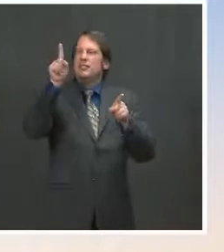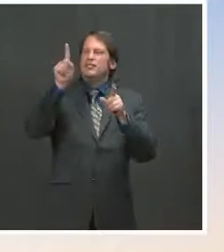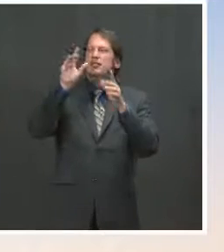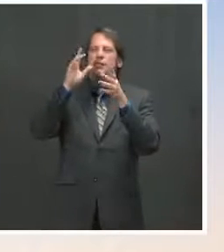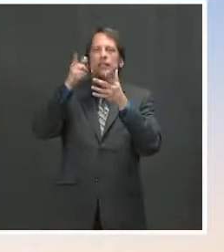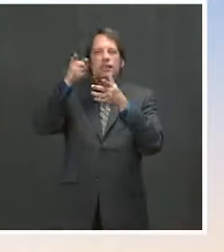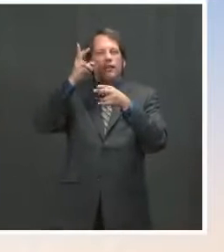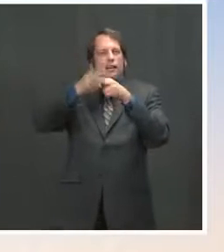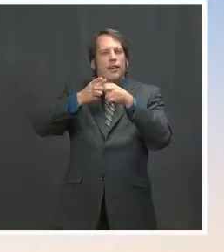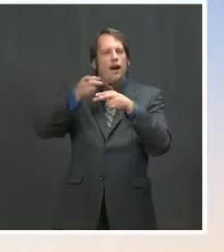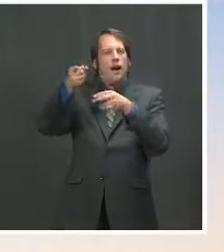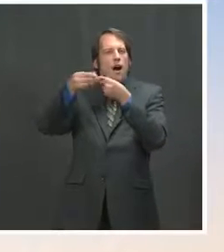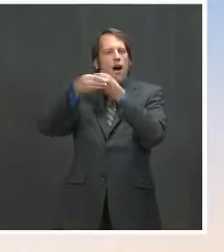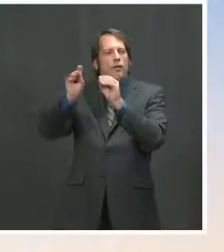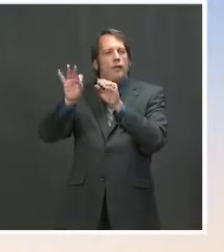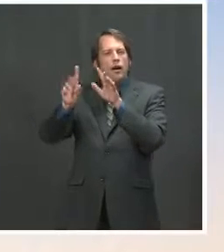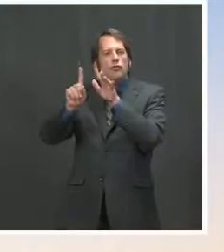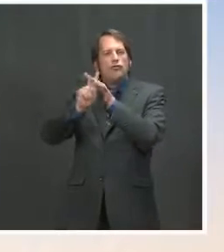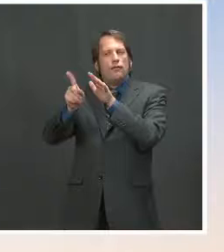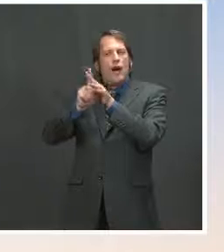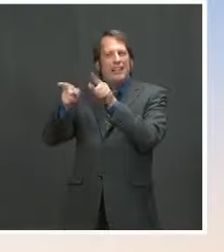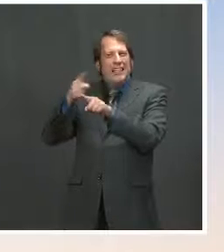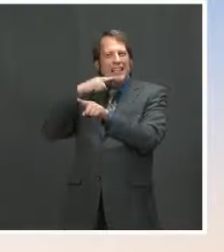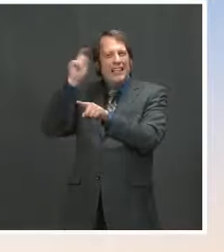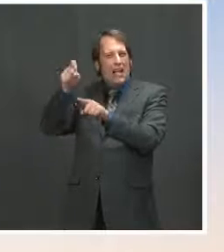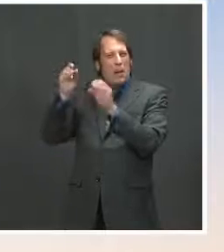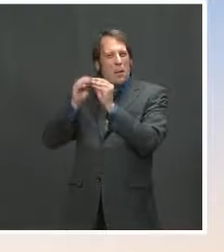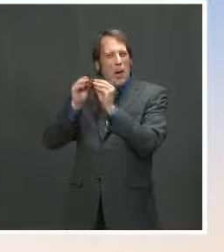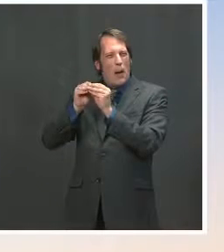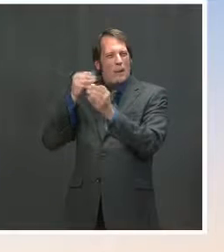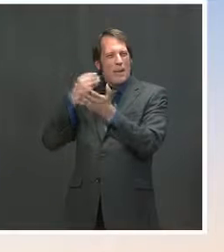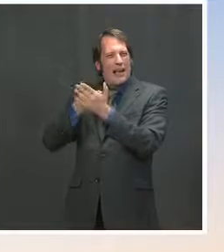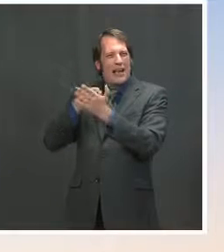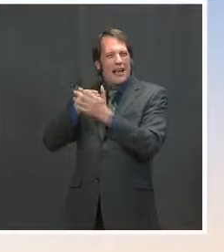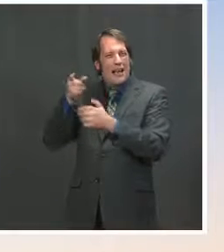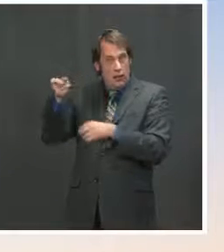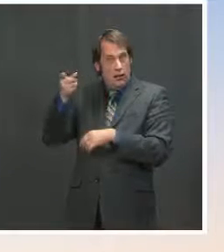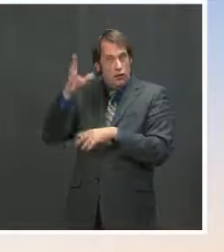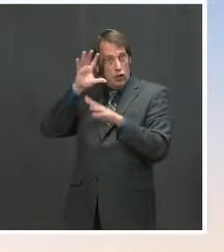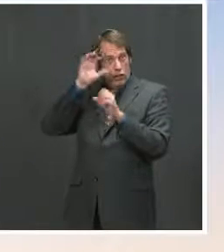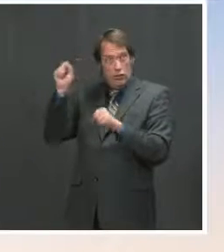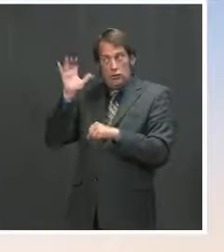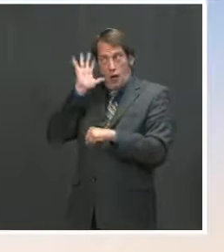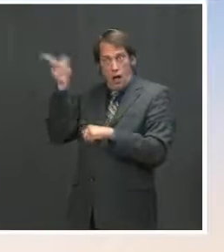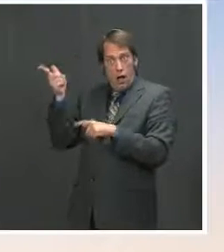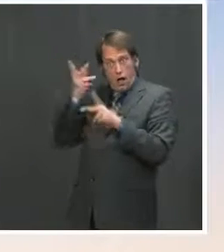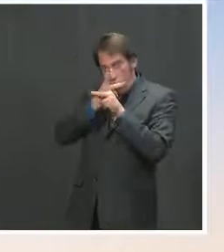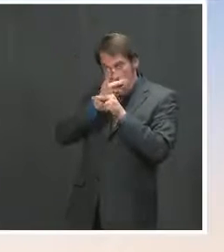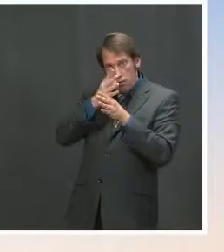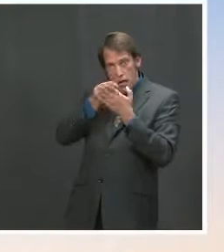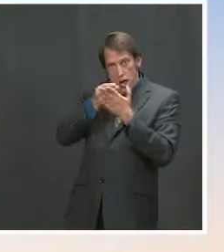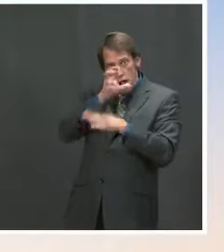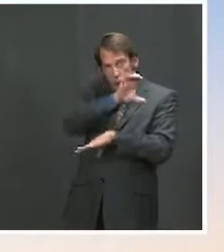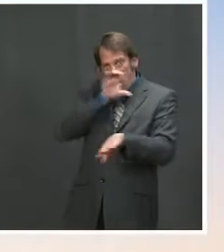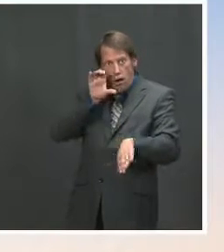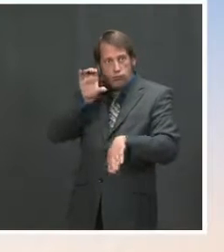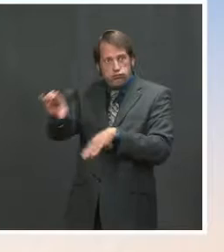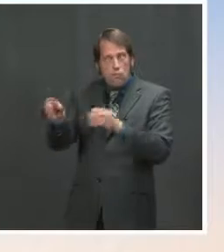the administration to ask for some type of supplemental for that office in the next few weeks to help them meet their